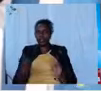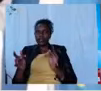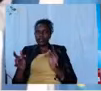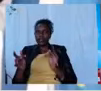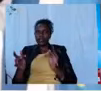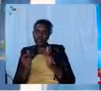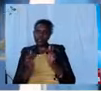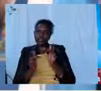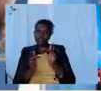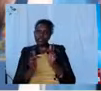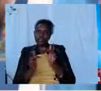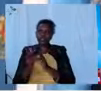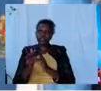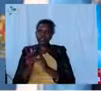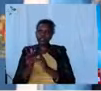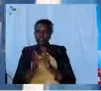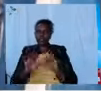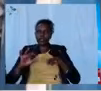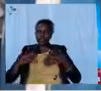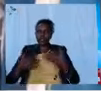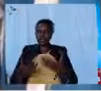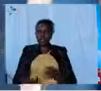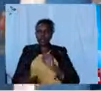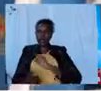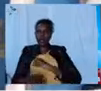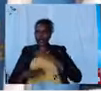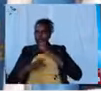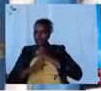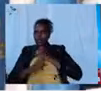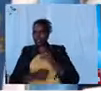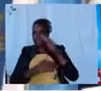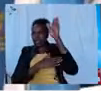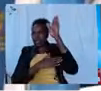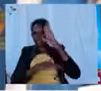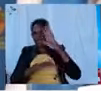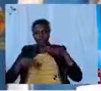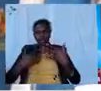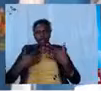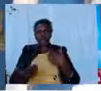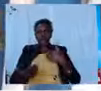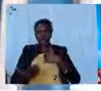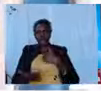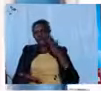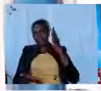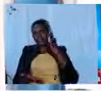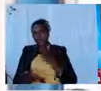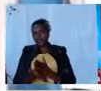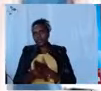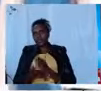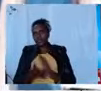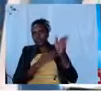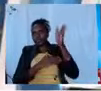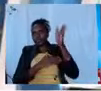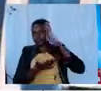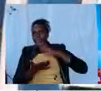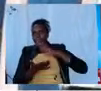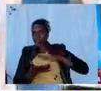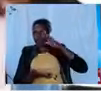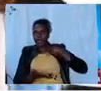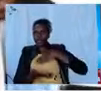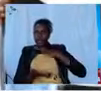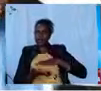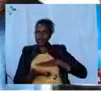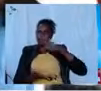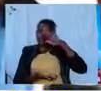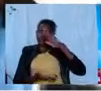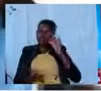Lord. Jesus, Jesus, how I trust him, how I prove him